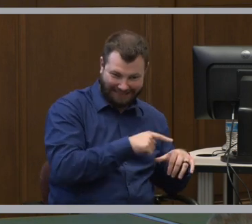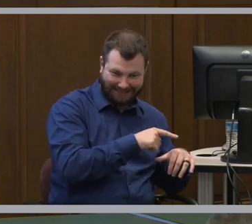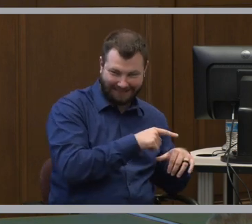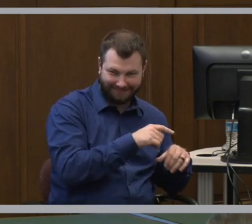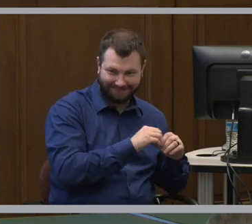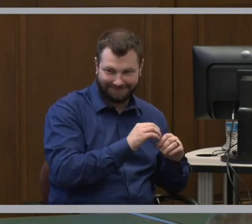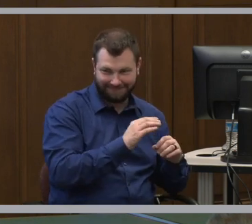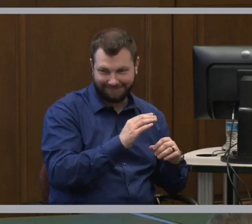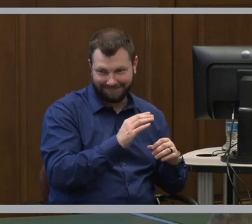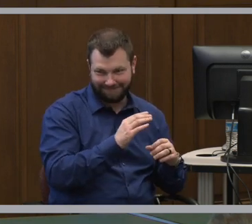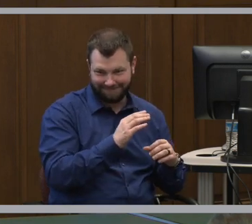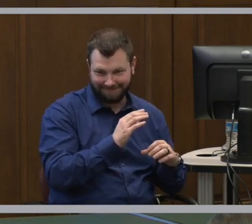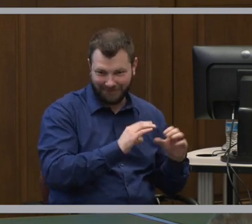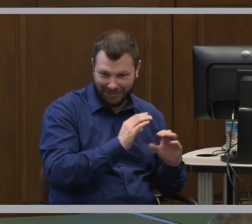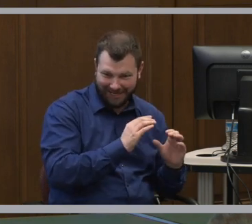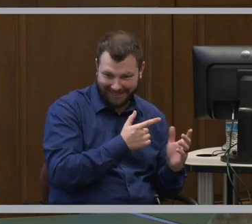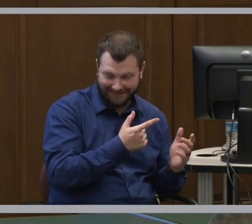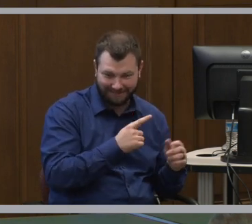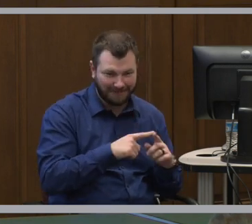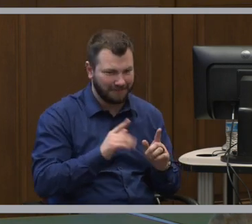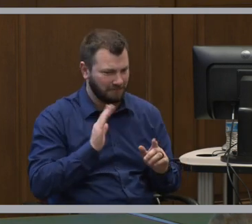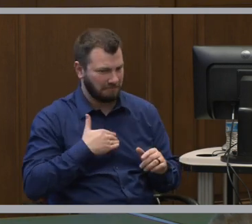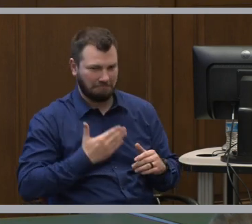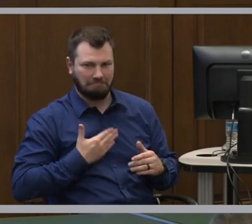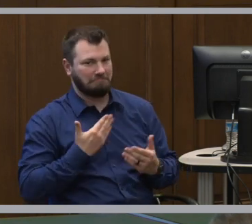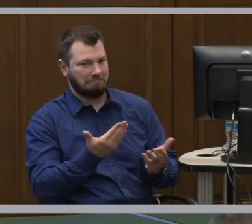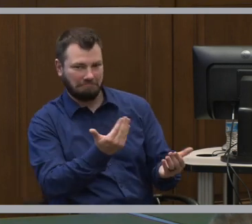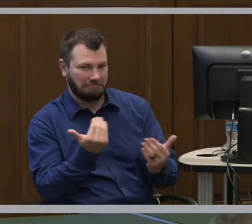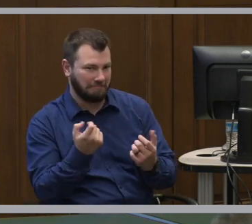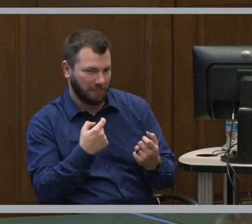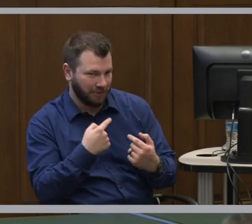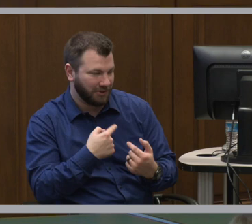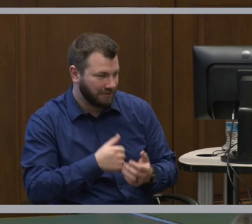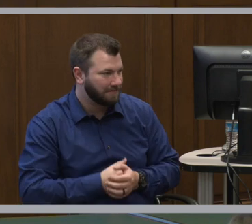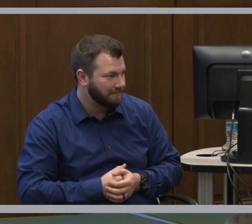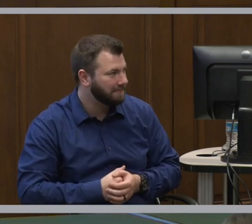and I will answer the best I will. I